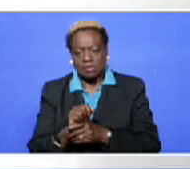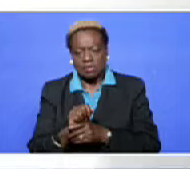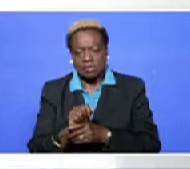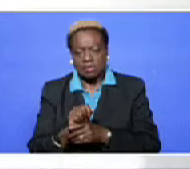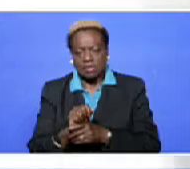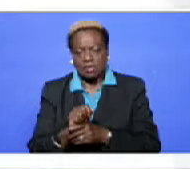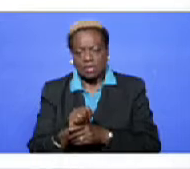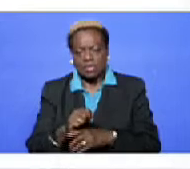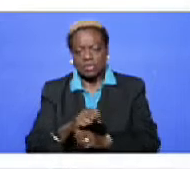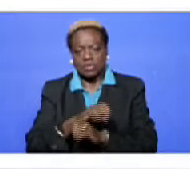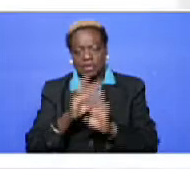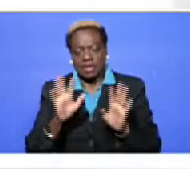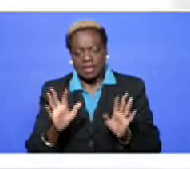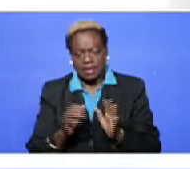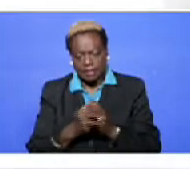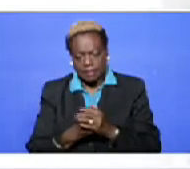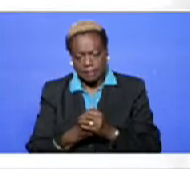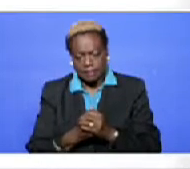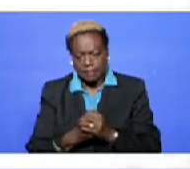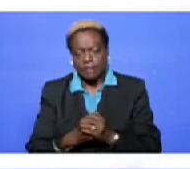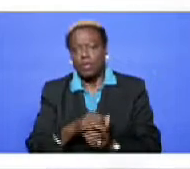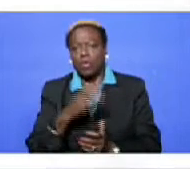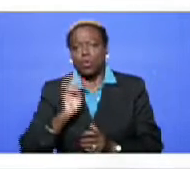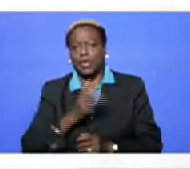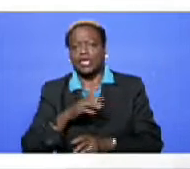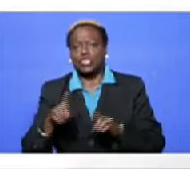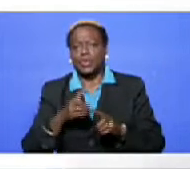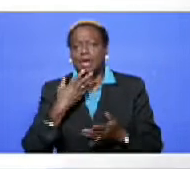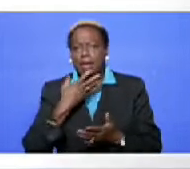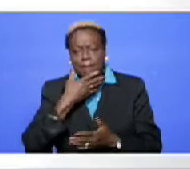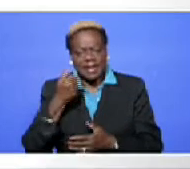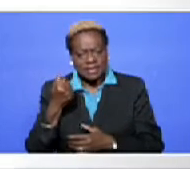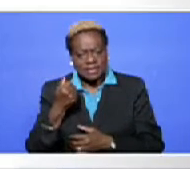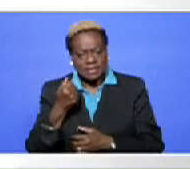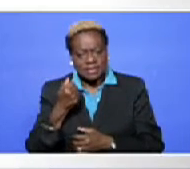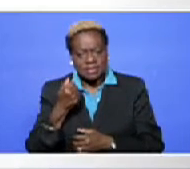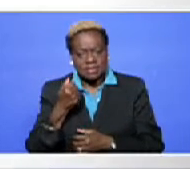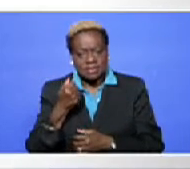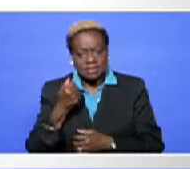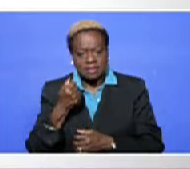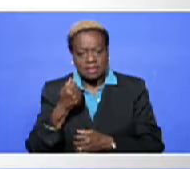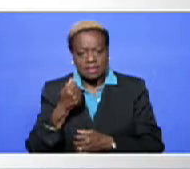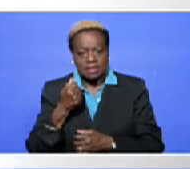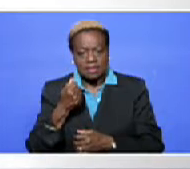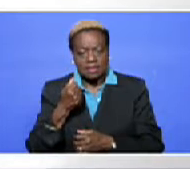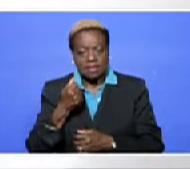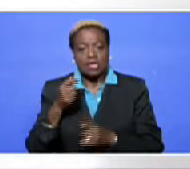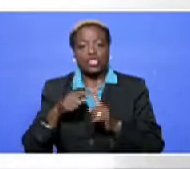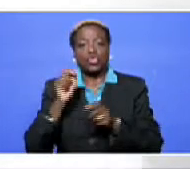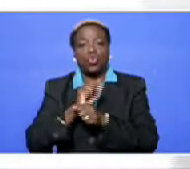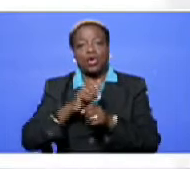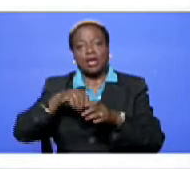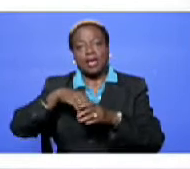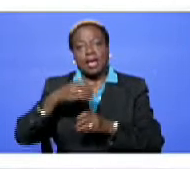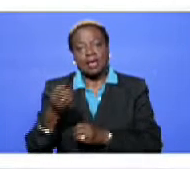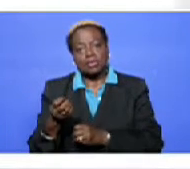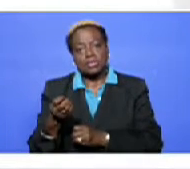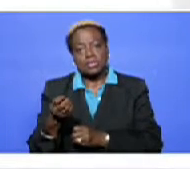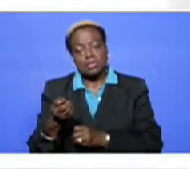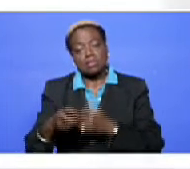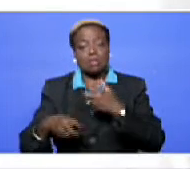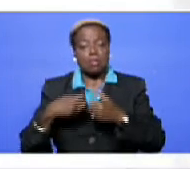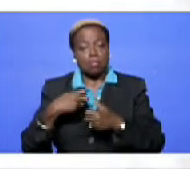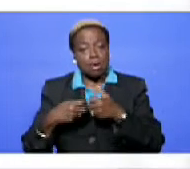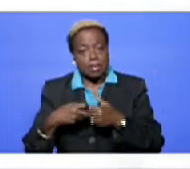best to try and support all of the brokers, support all of the importers to get up and going, to work out what the bugs